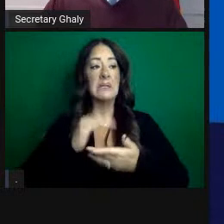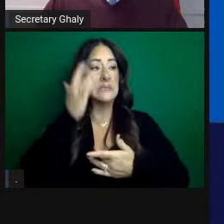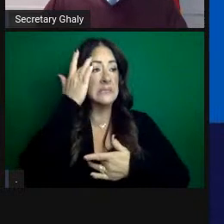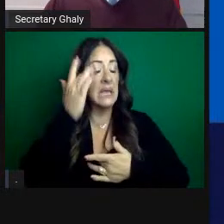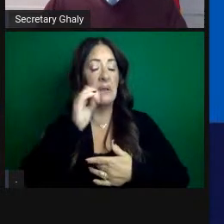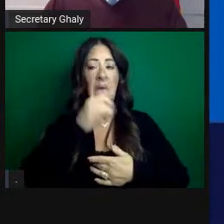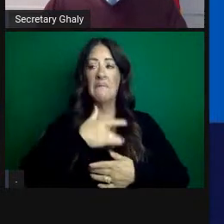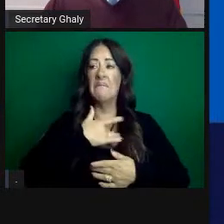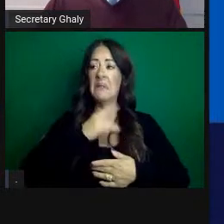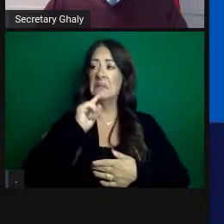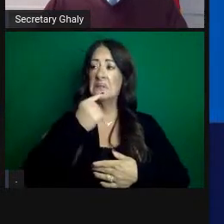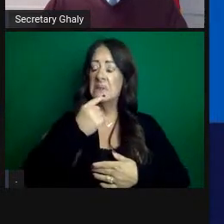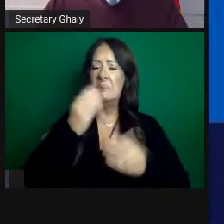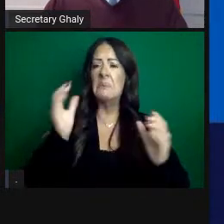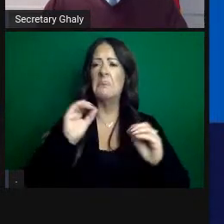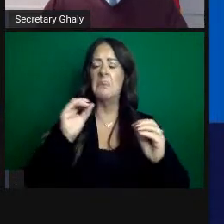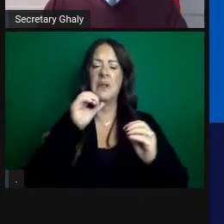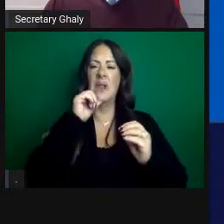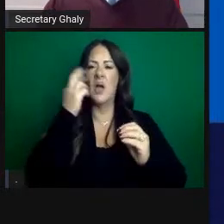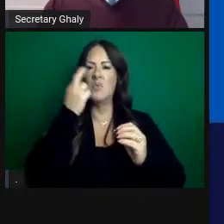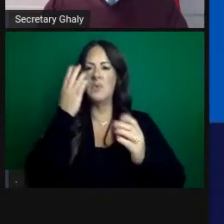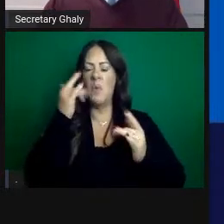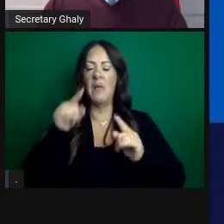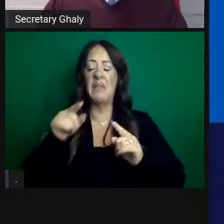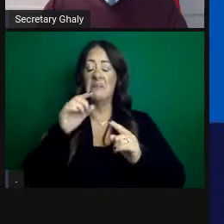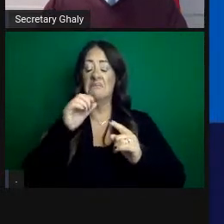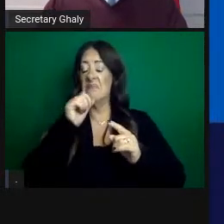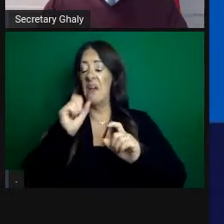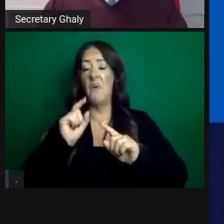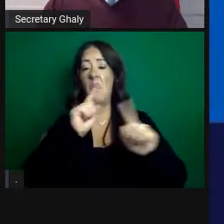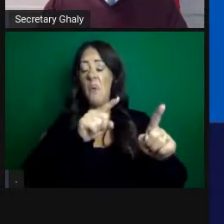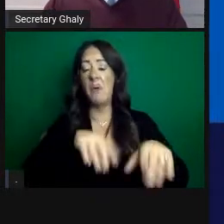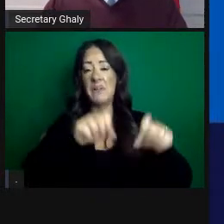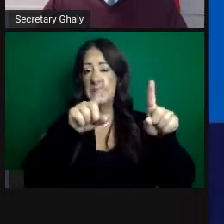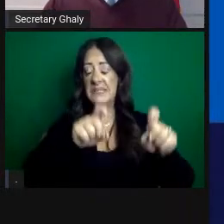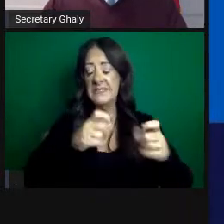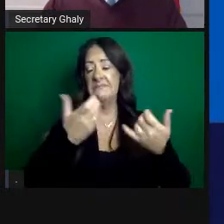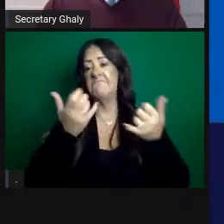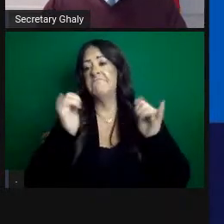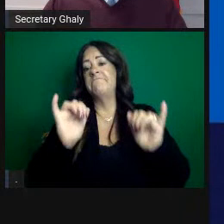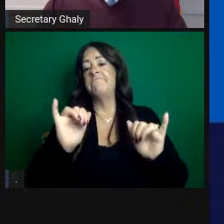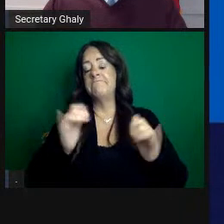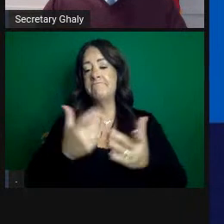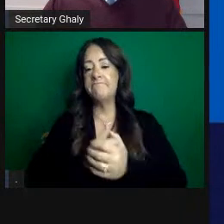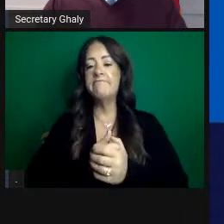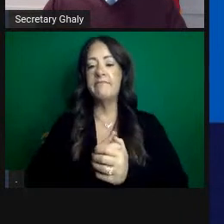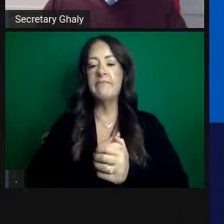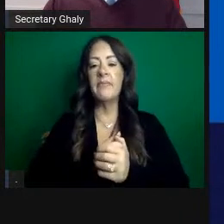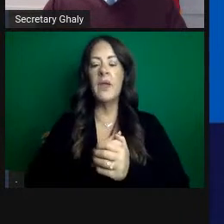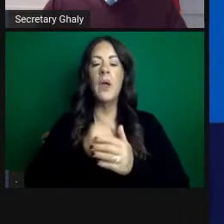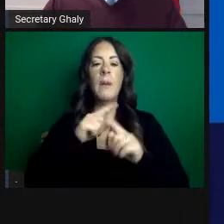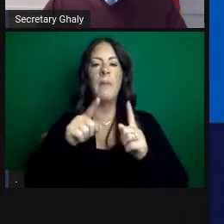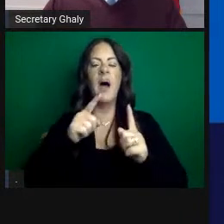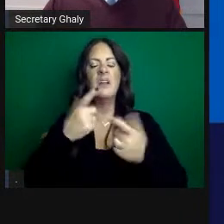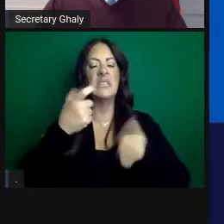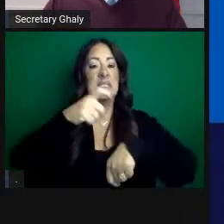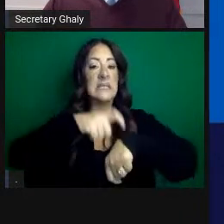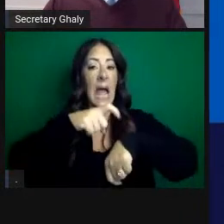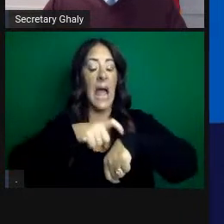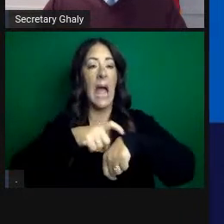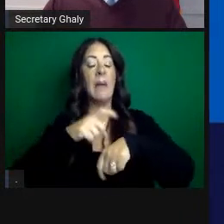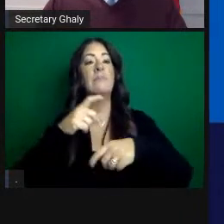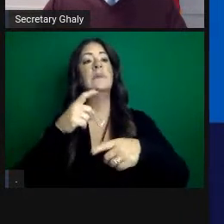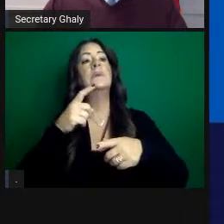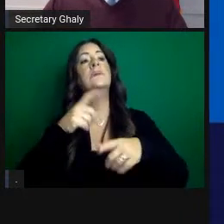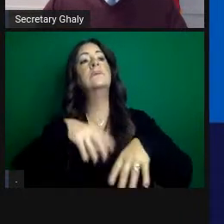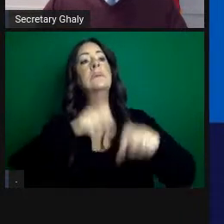are rushing to get tested. So not a surprise. No issues with our sites or turnaround times, etc. So we